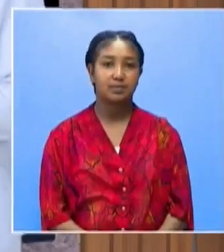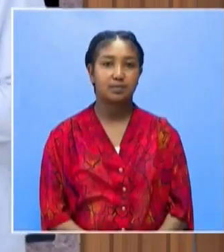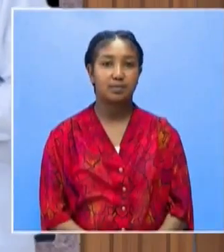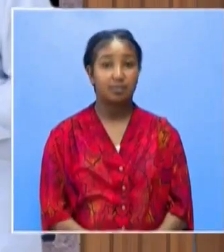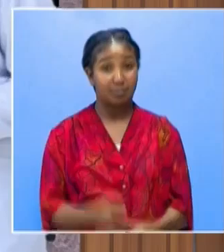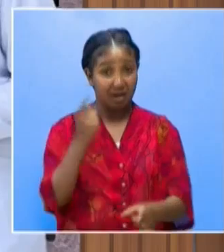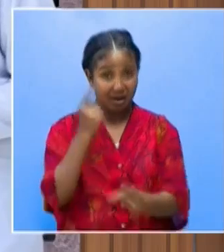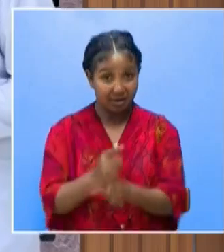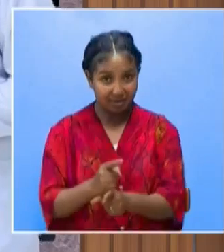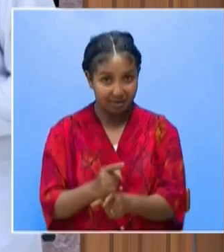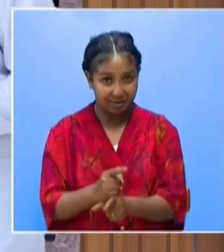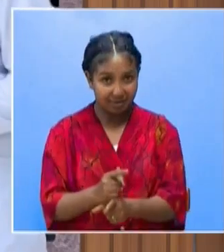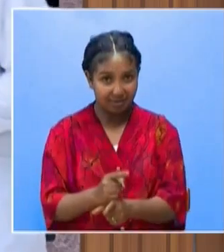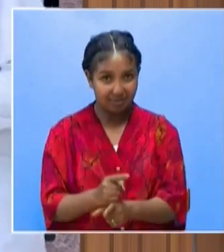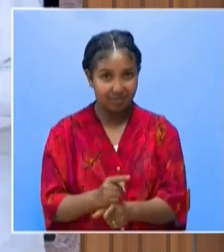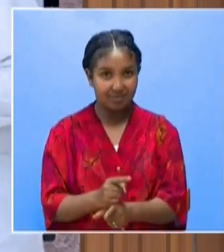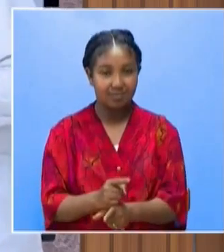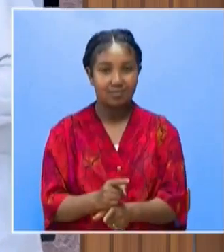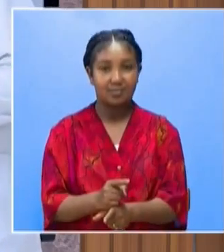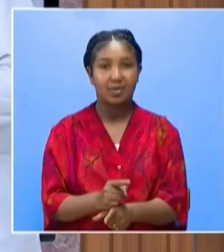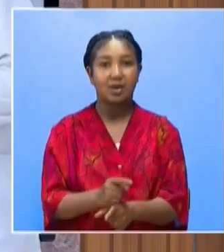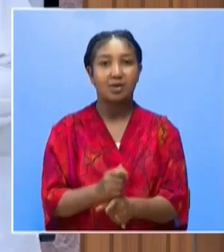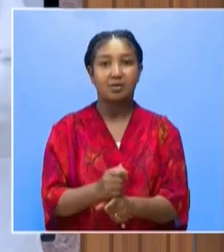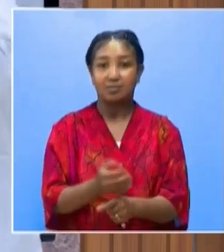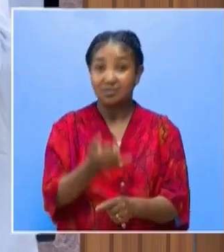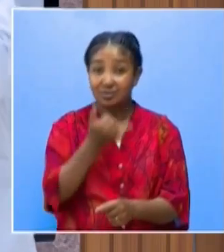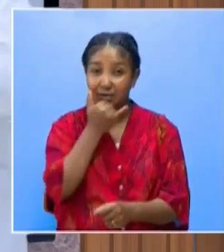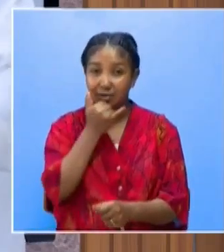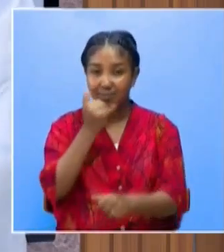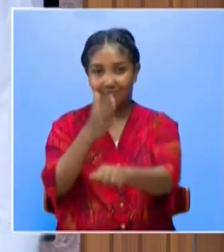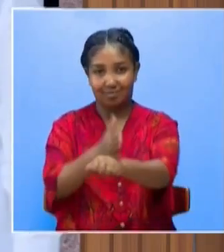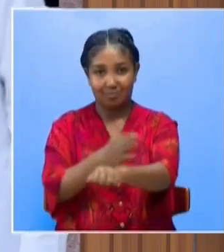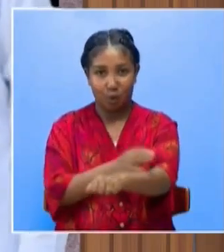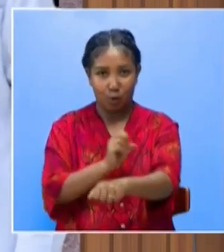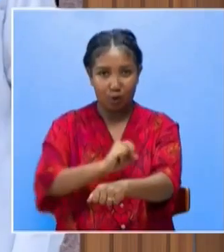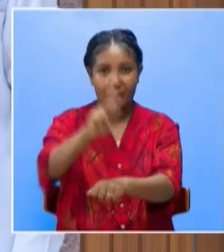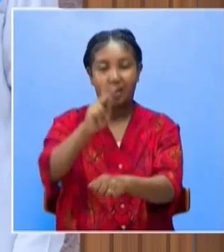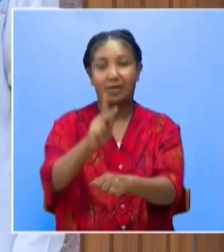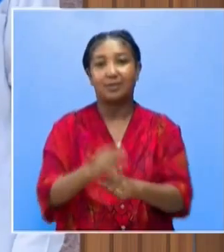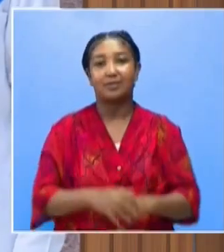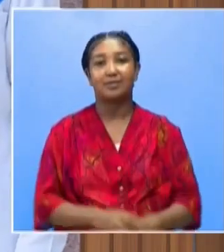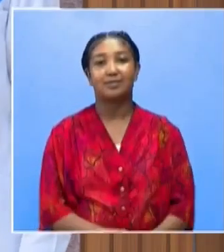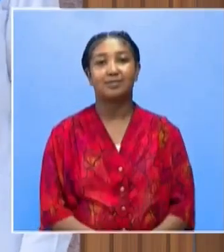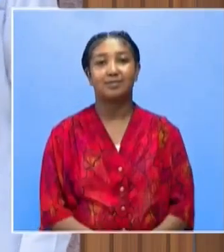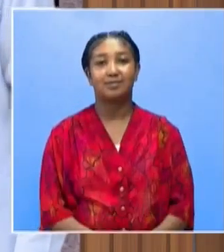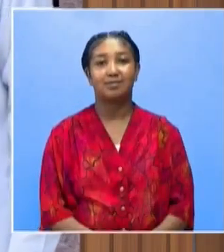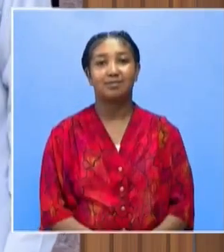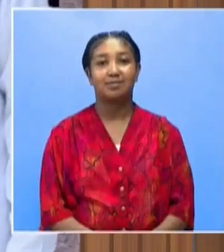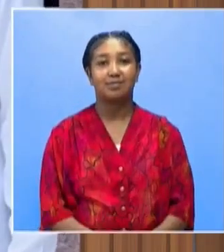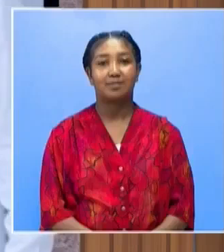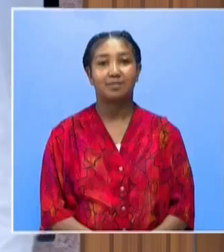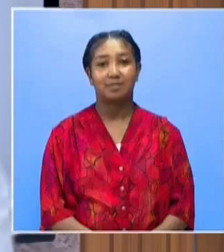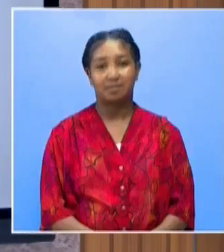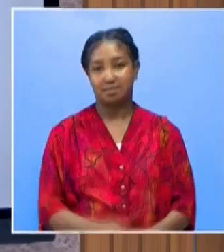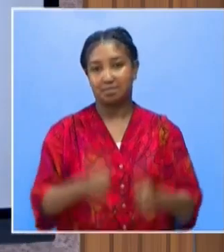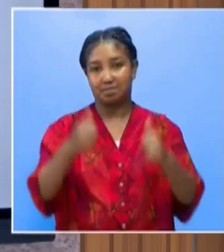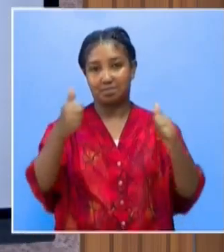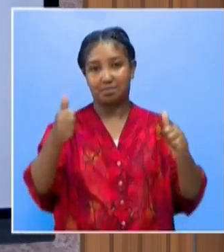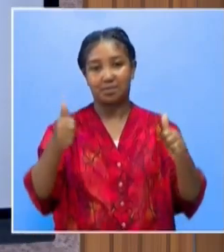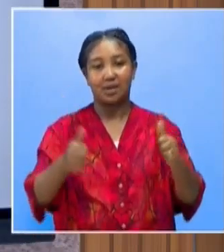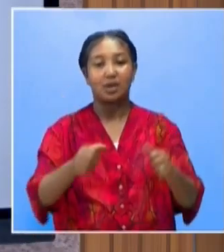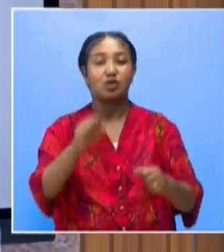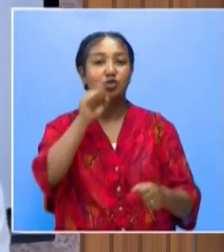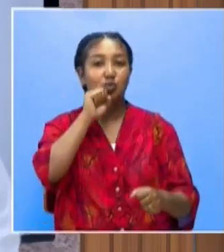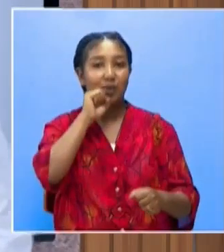Am I right? If it is wrong, please, you can correct me. I hope I'm right. Bravo.